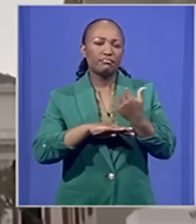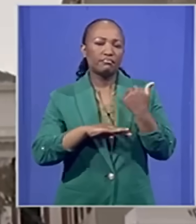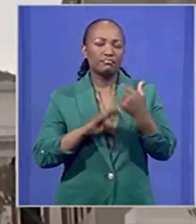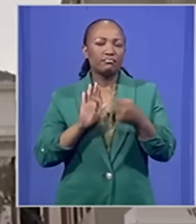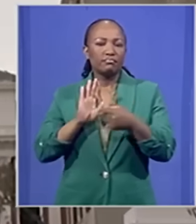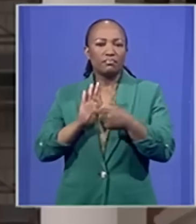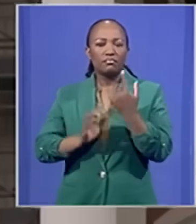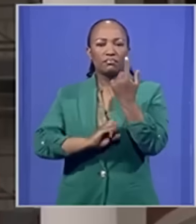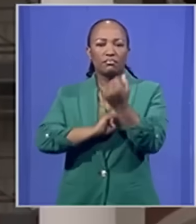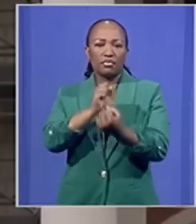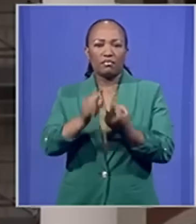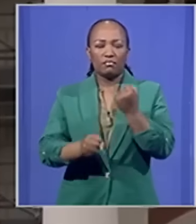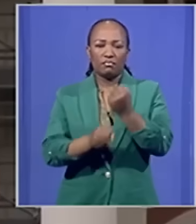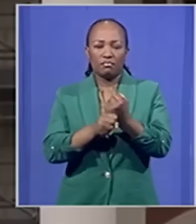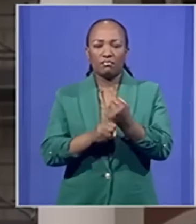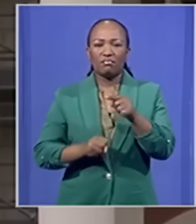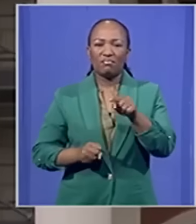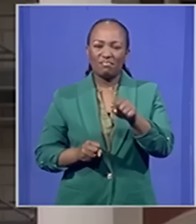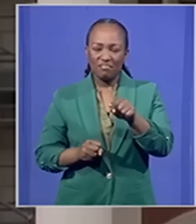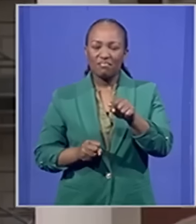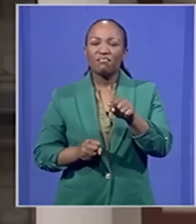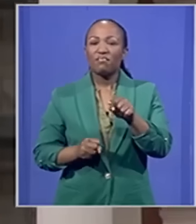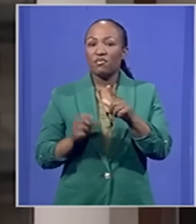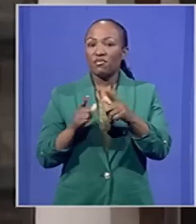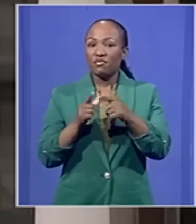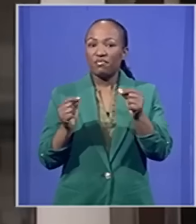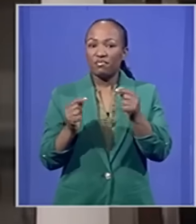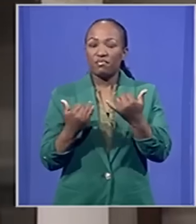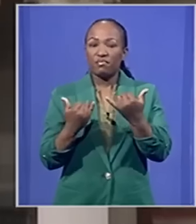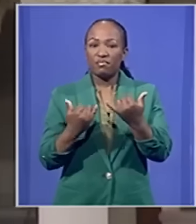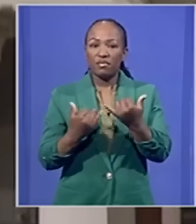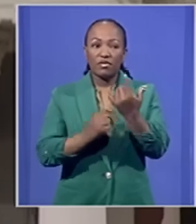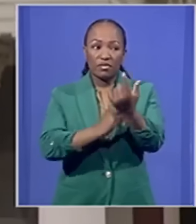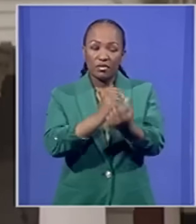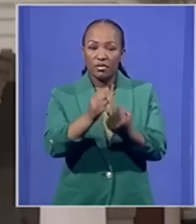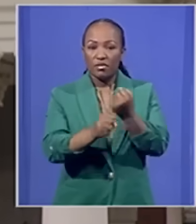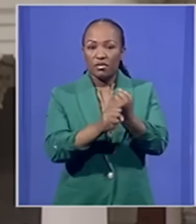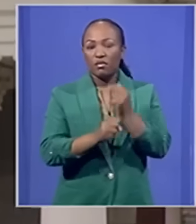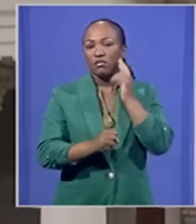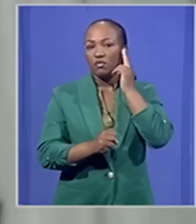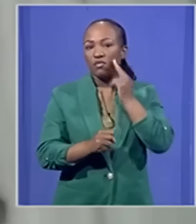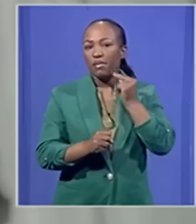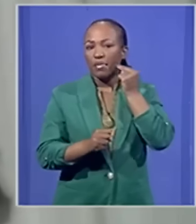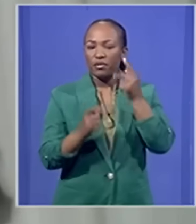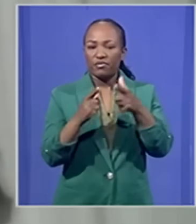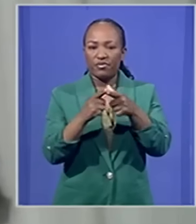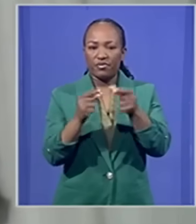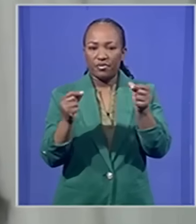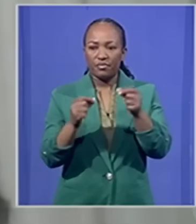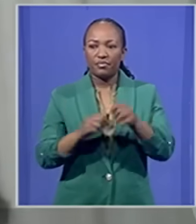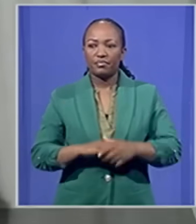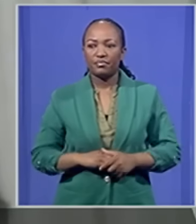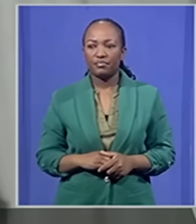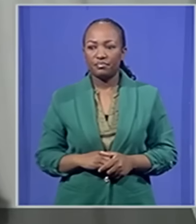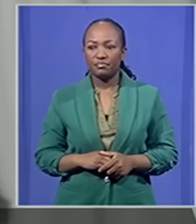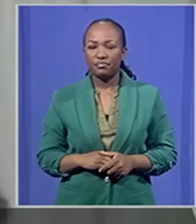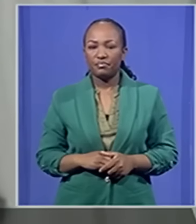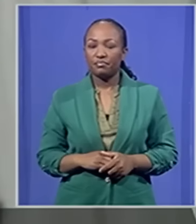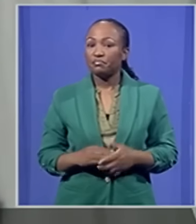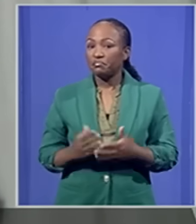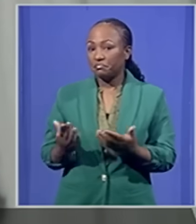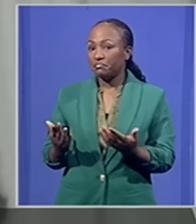tlang mme letlha le lentšhwa le le beilweng ke Ngwanatsele ngwaga o tlang. The reality is that it may